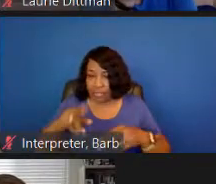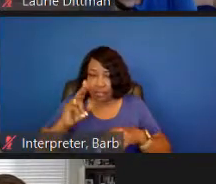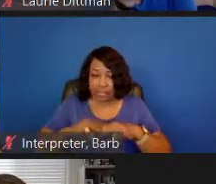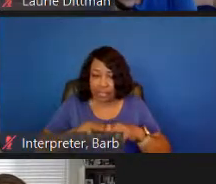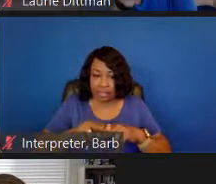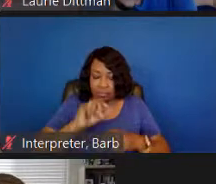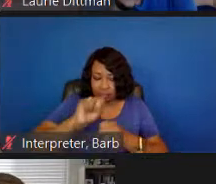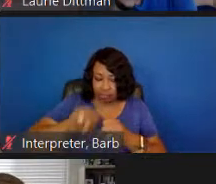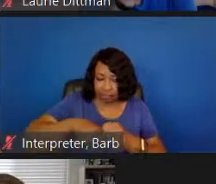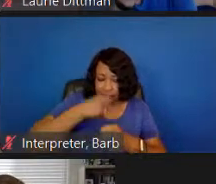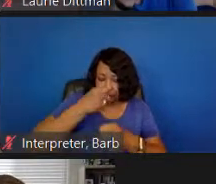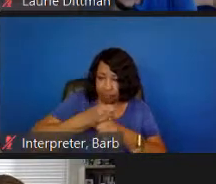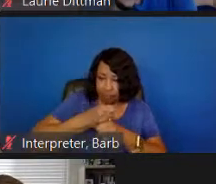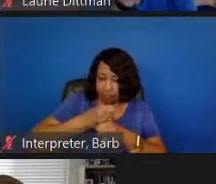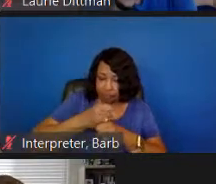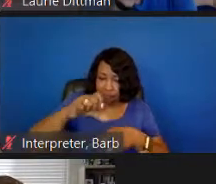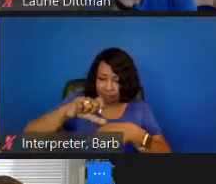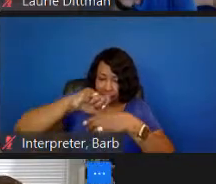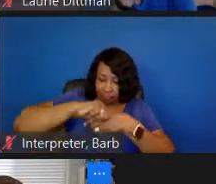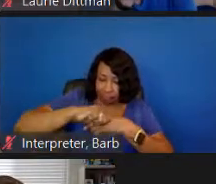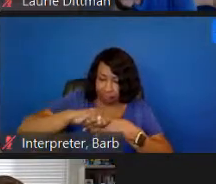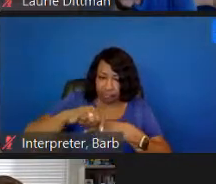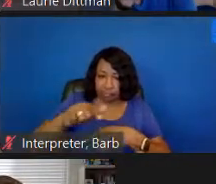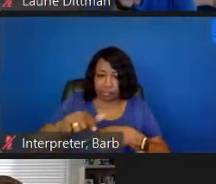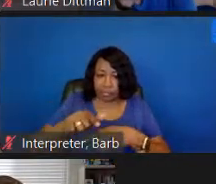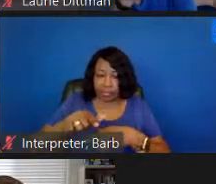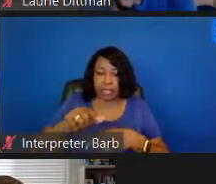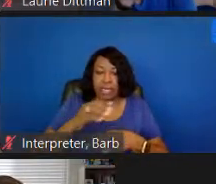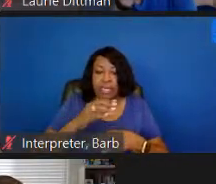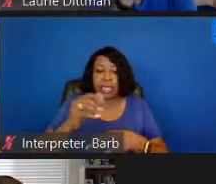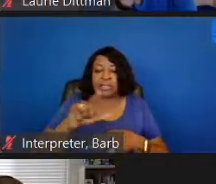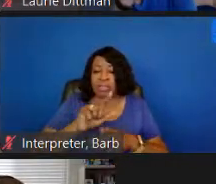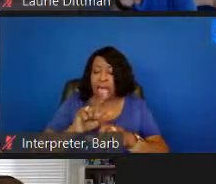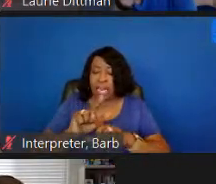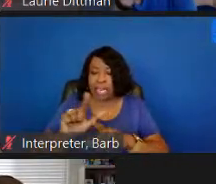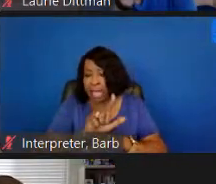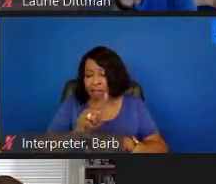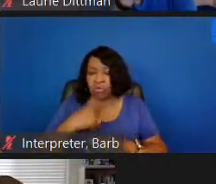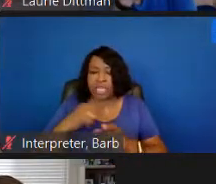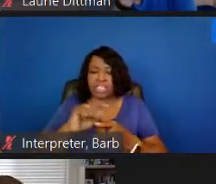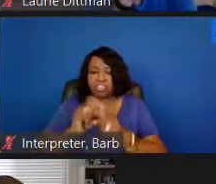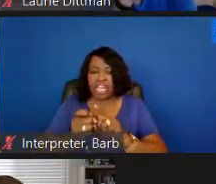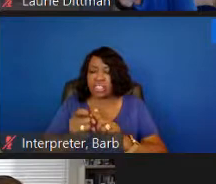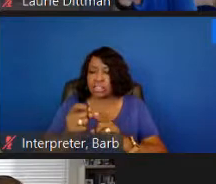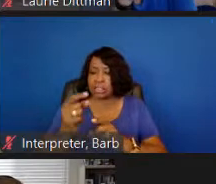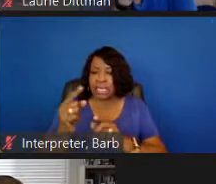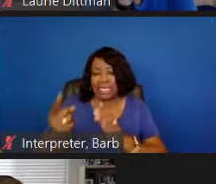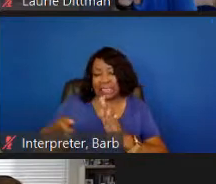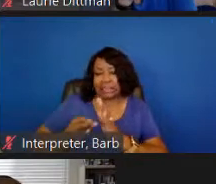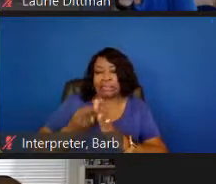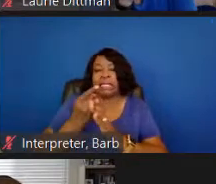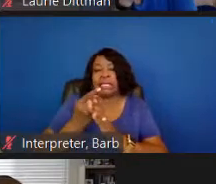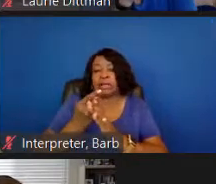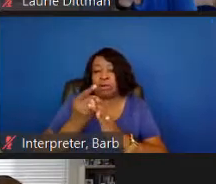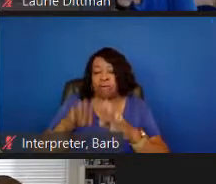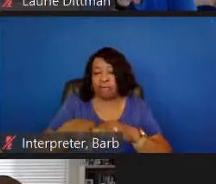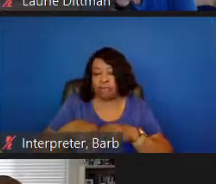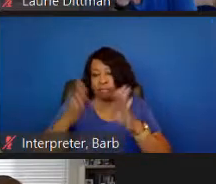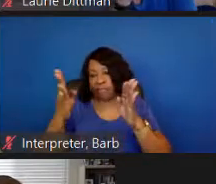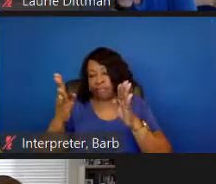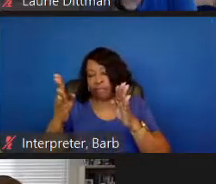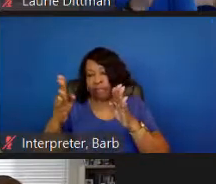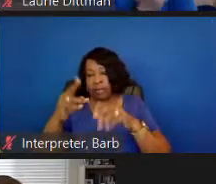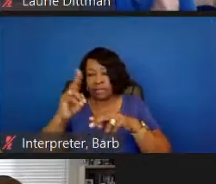and belts. And on the left, we changed it to a single flip-up seat with clamp and belts